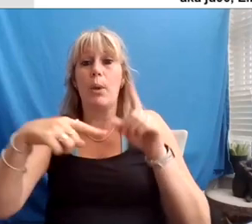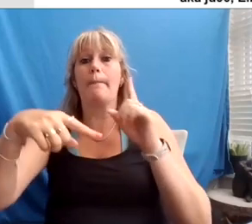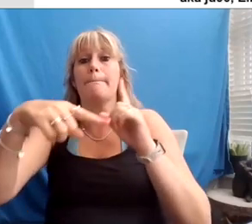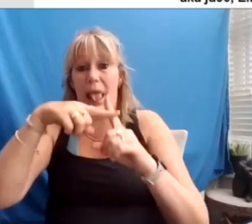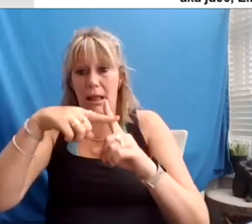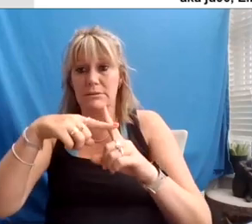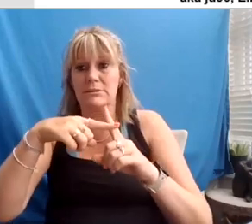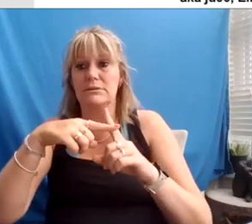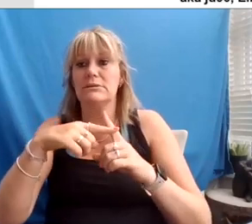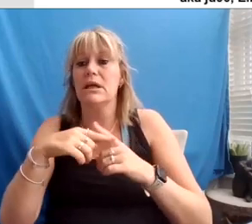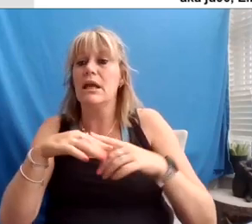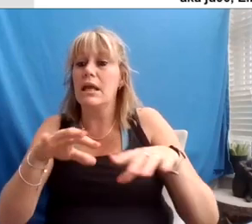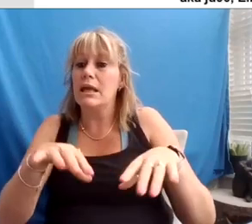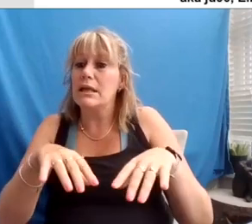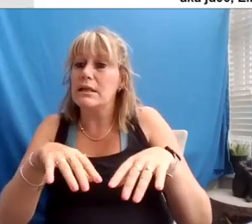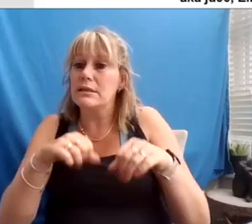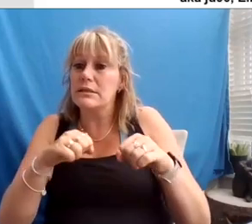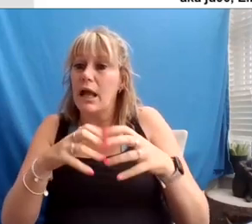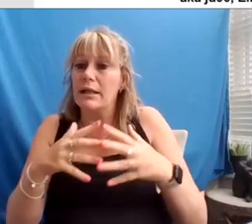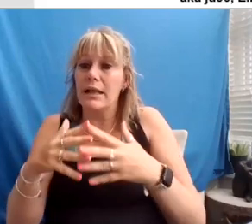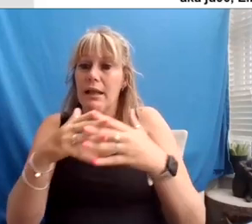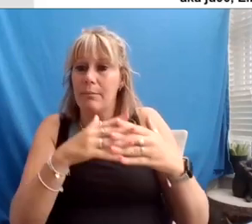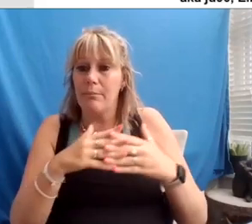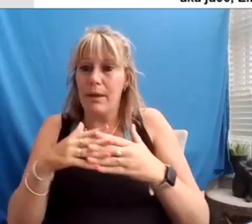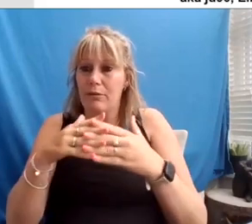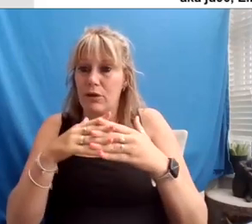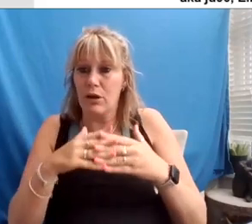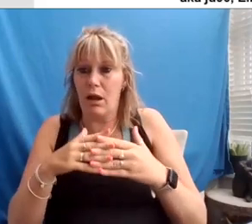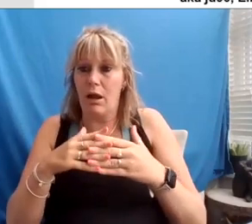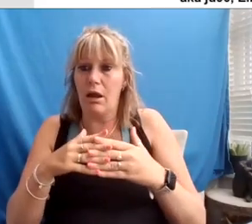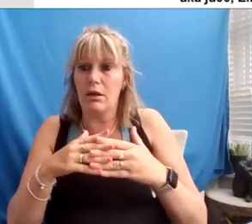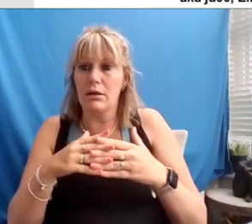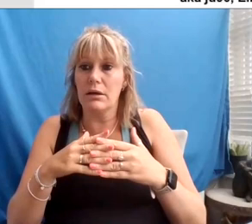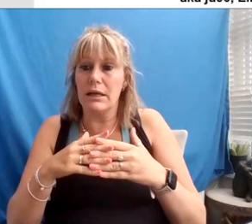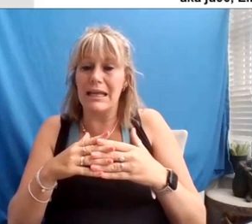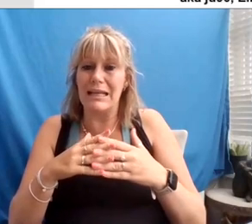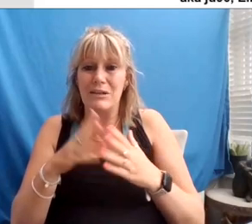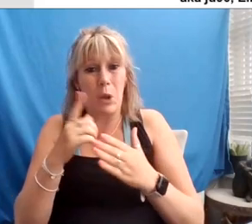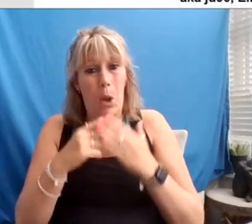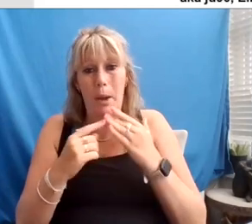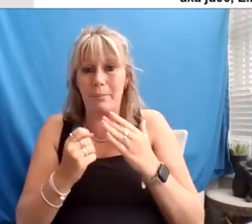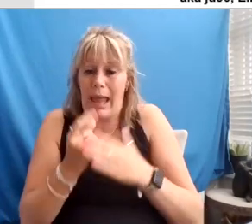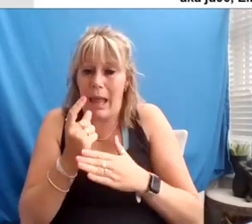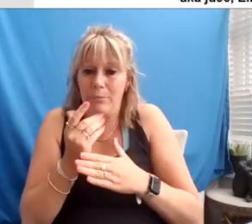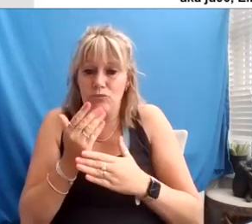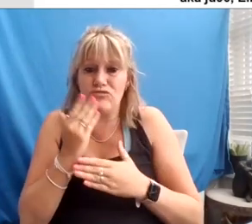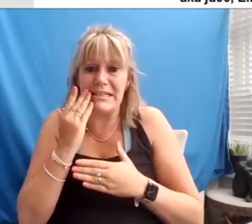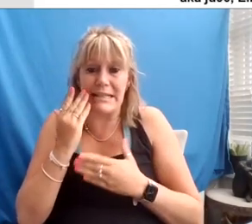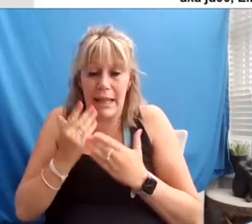So if you've not heard of it before, it's because it's only been going for a little bit.